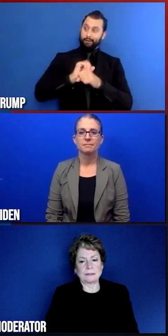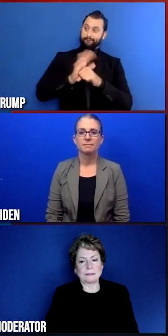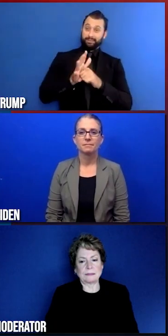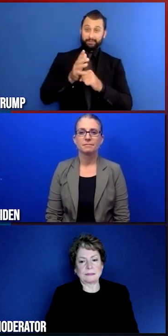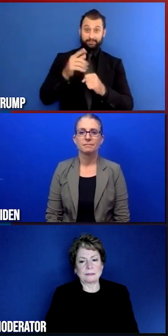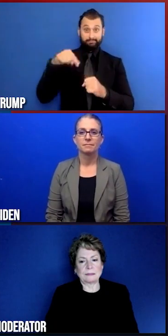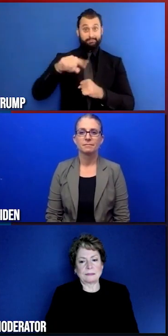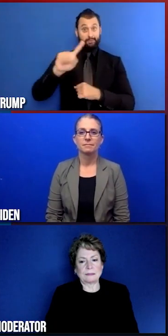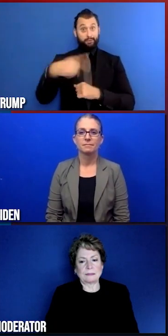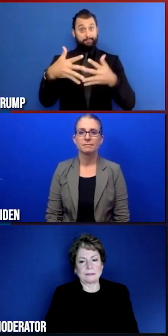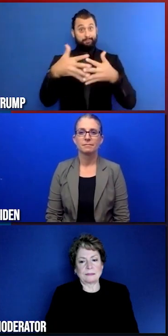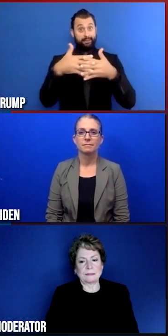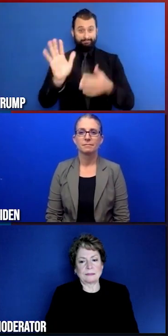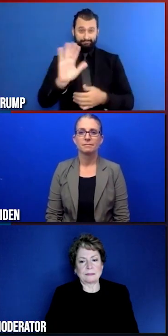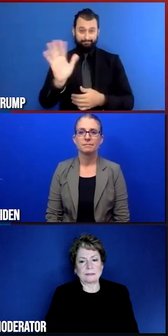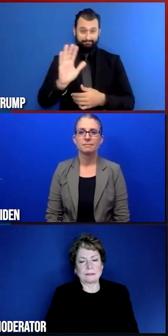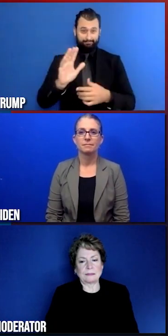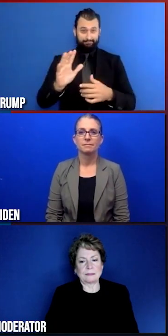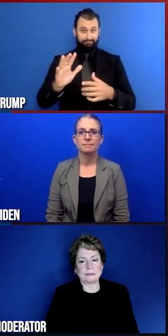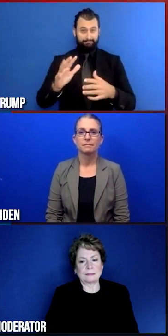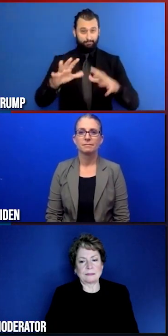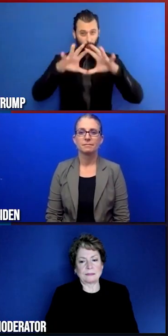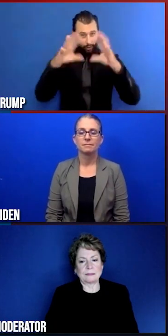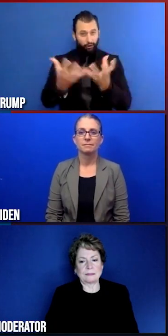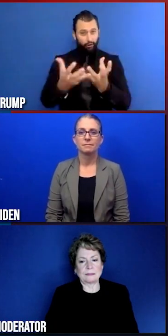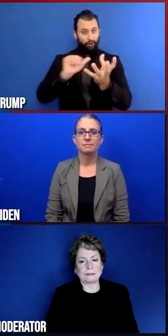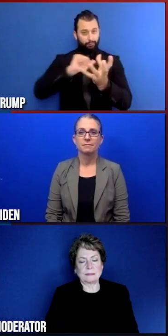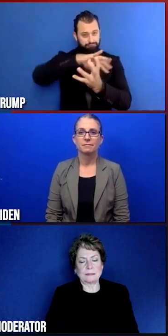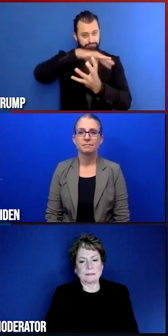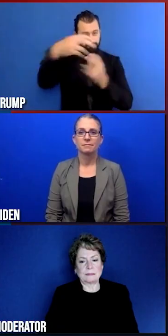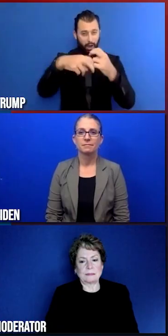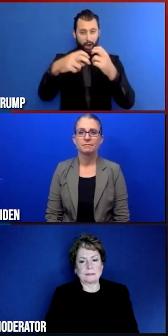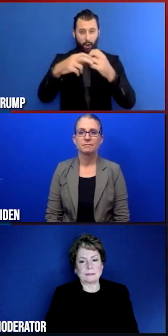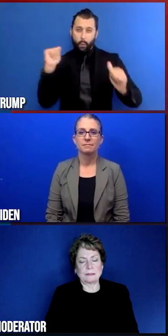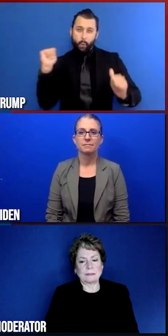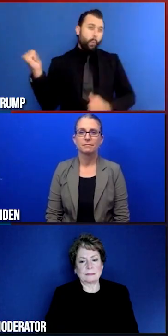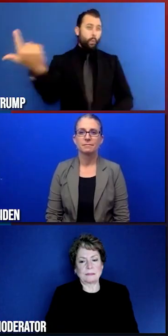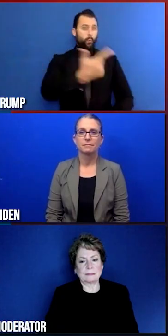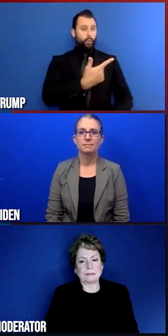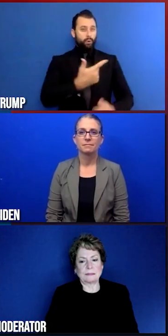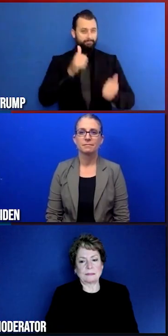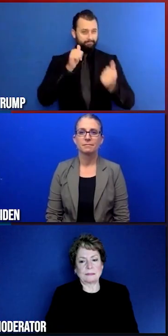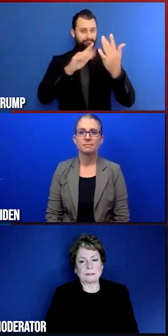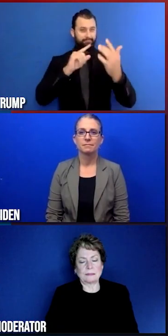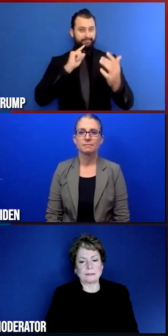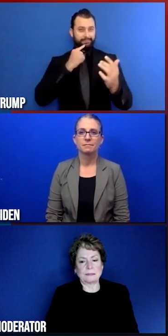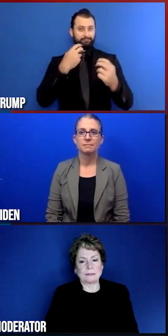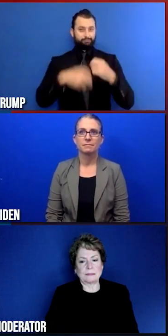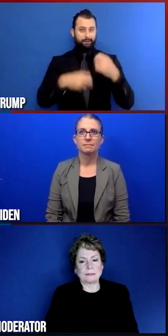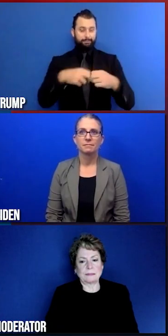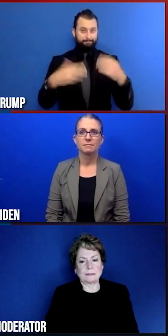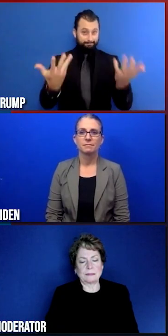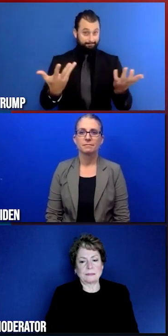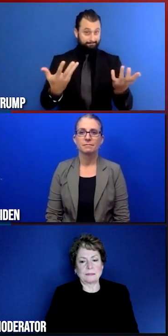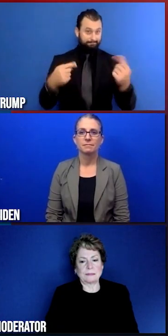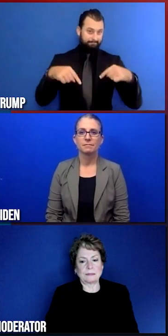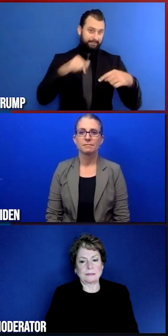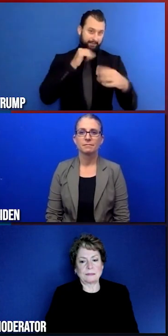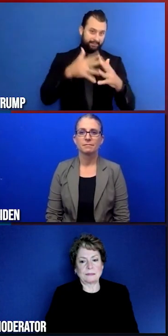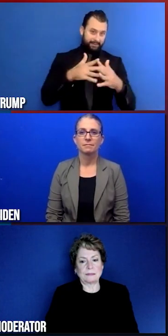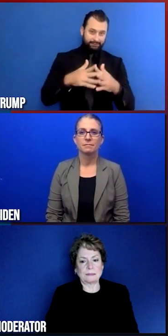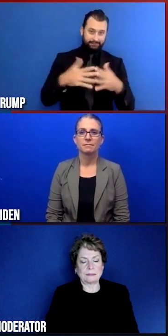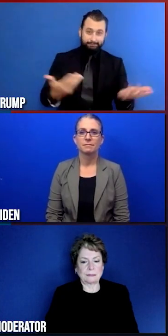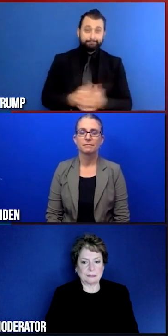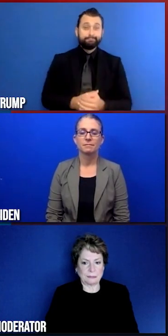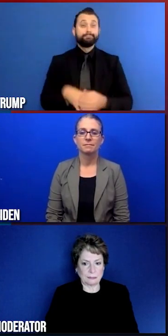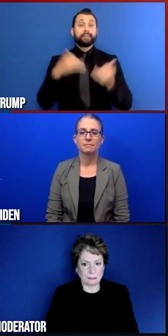do. If you take a look at what we've done in terms of goggles and masks and gowns